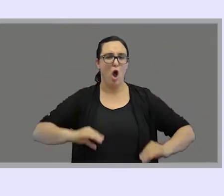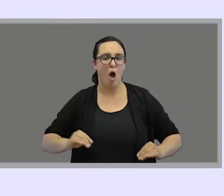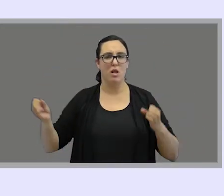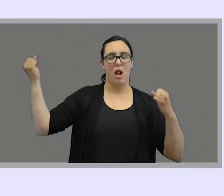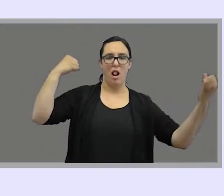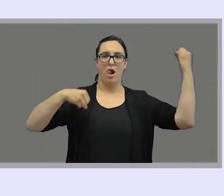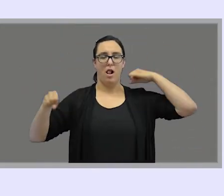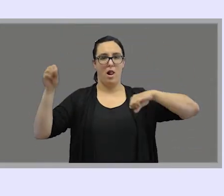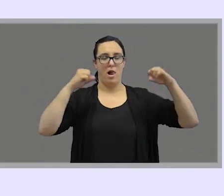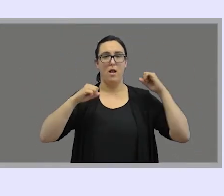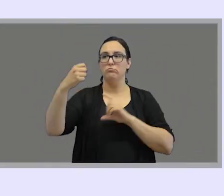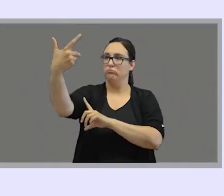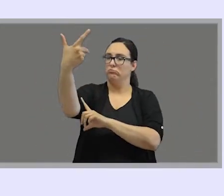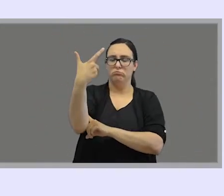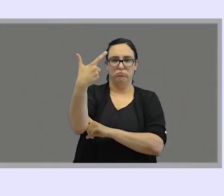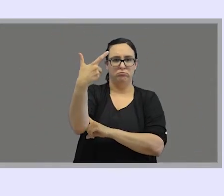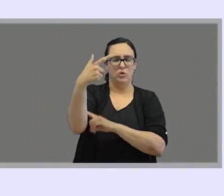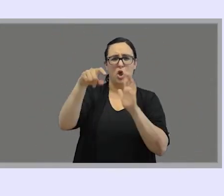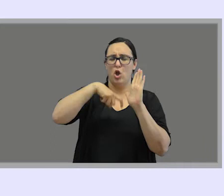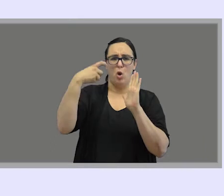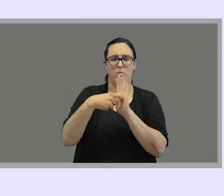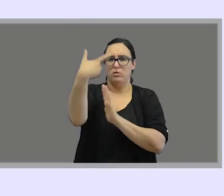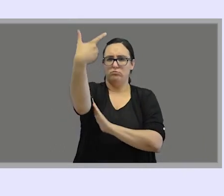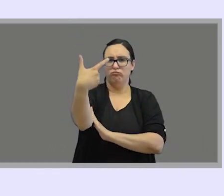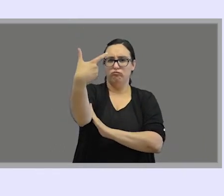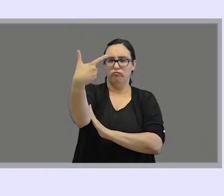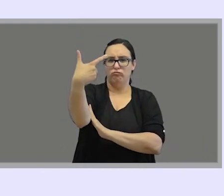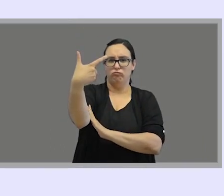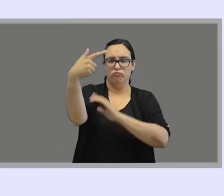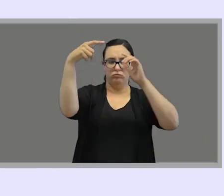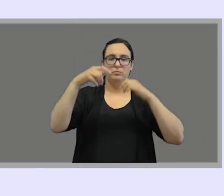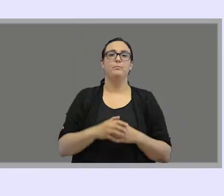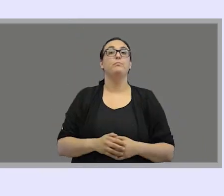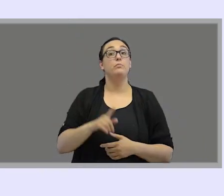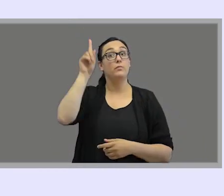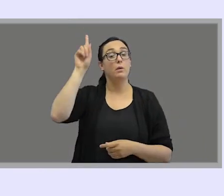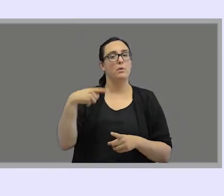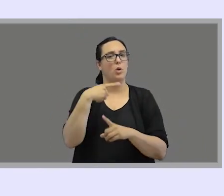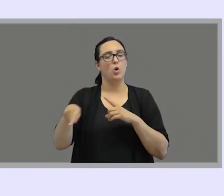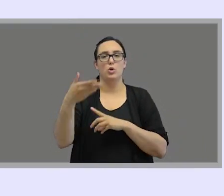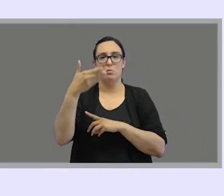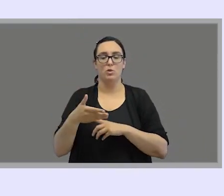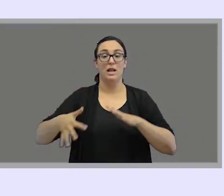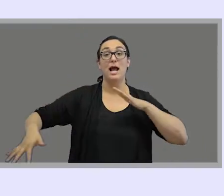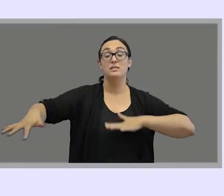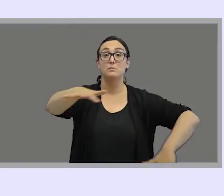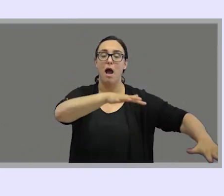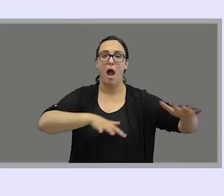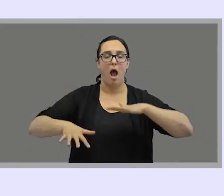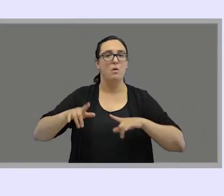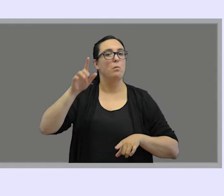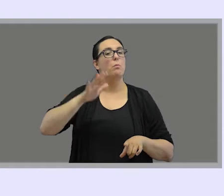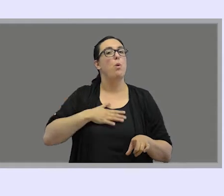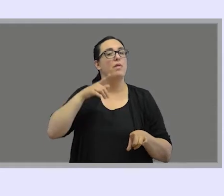body articulators should be in the shot all the time. Another important thing is that the signing space